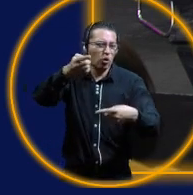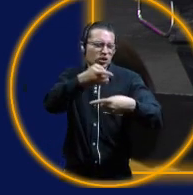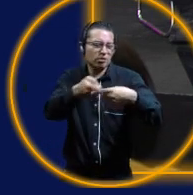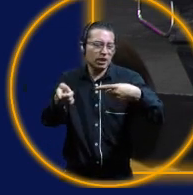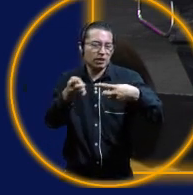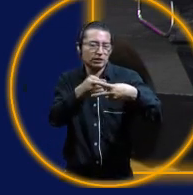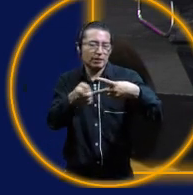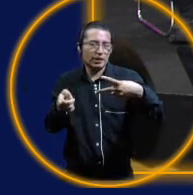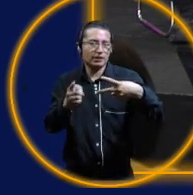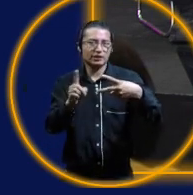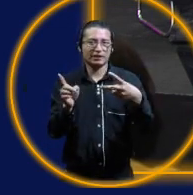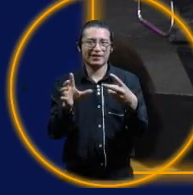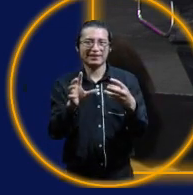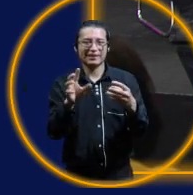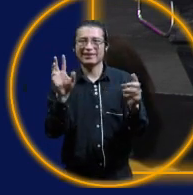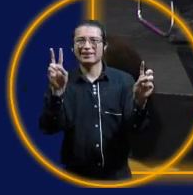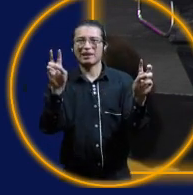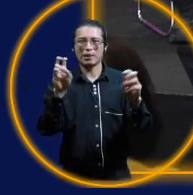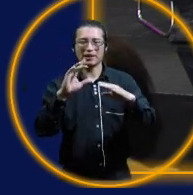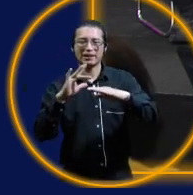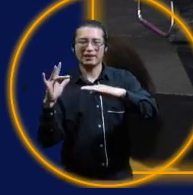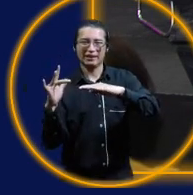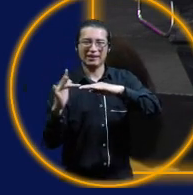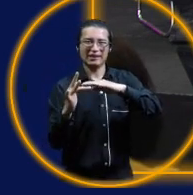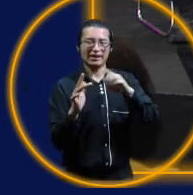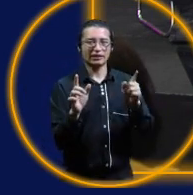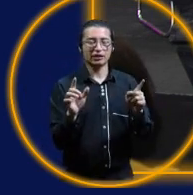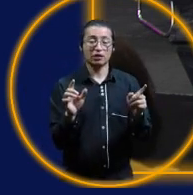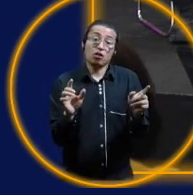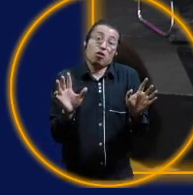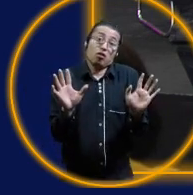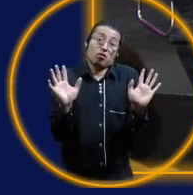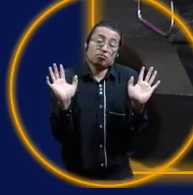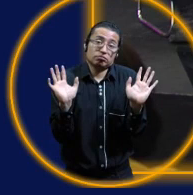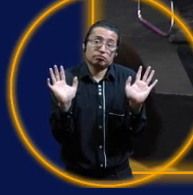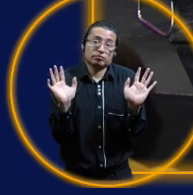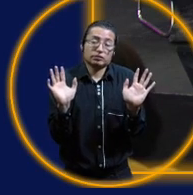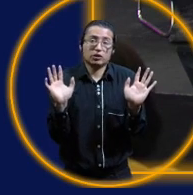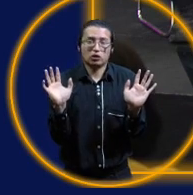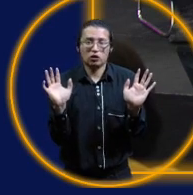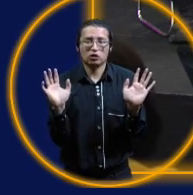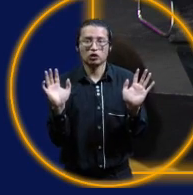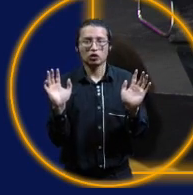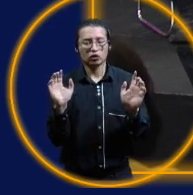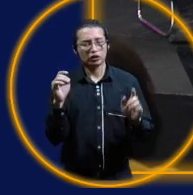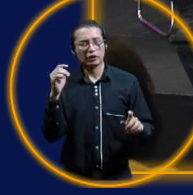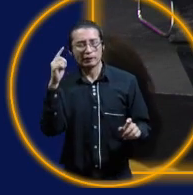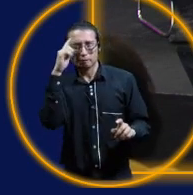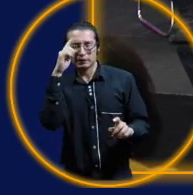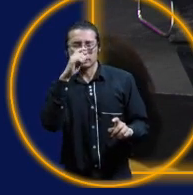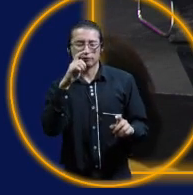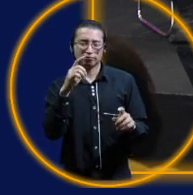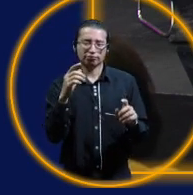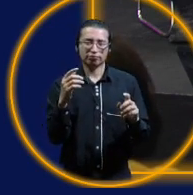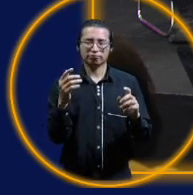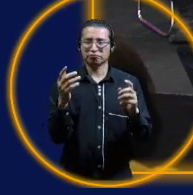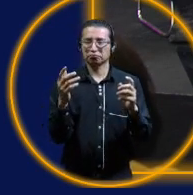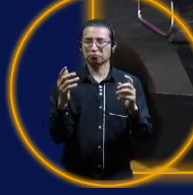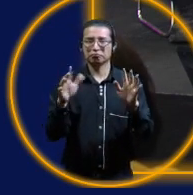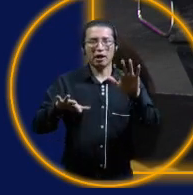media to make something, or just like sometimes I do like a restriction where I'm